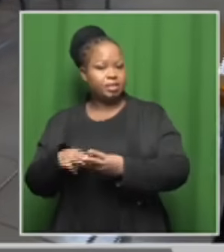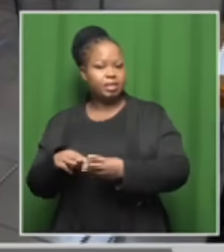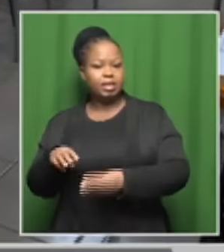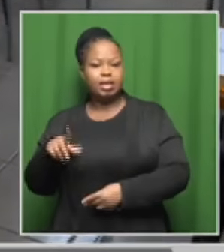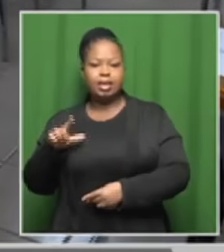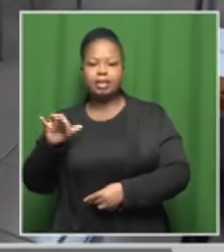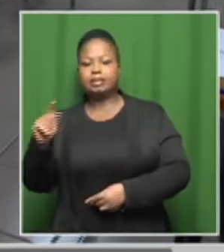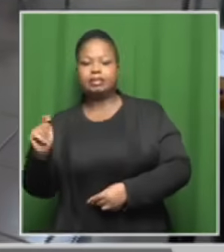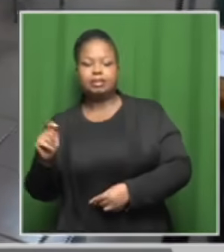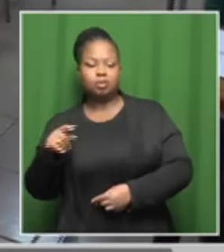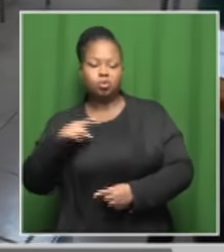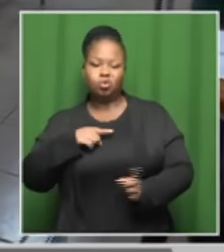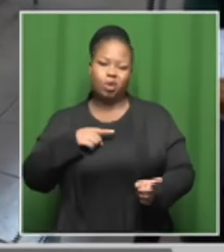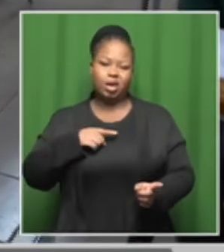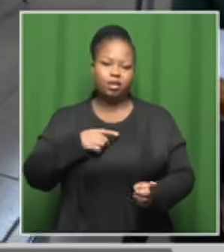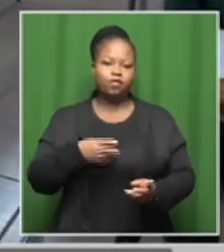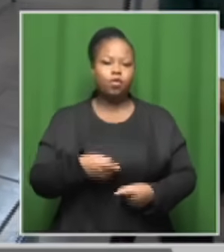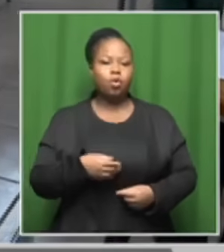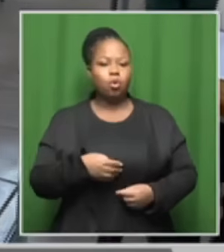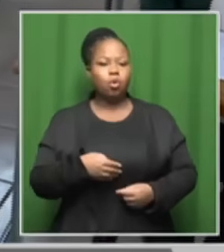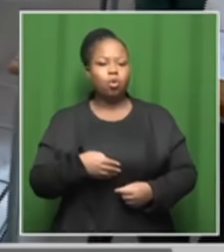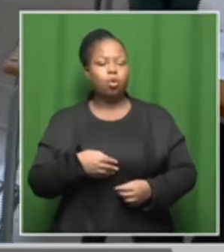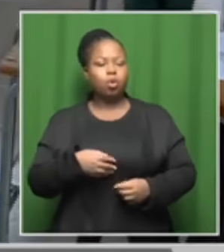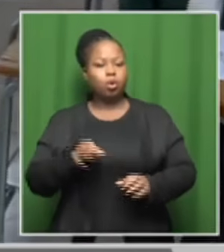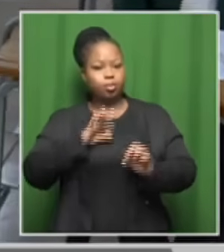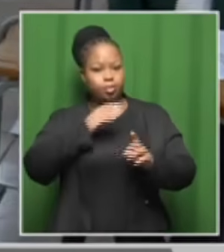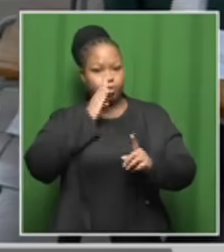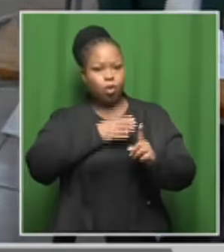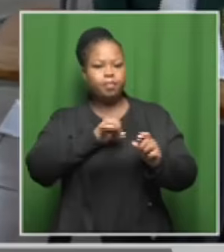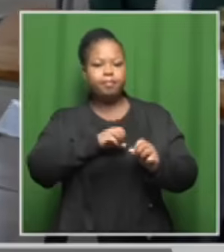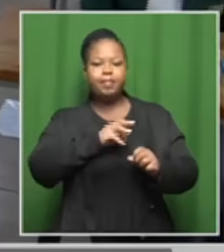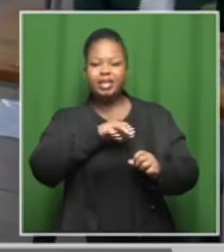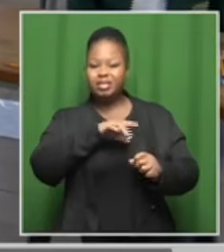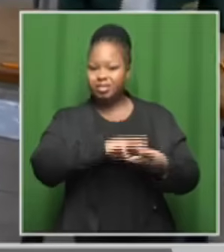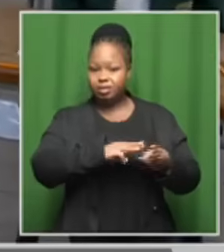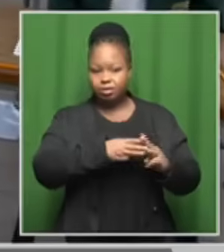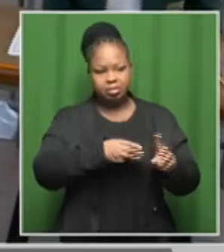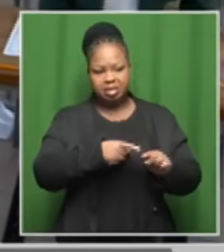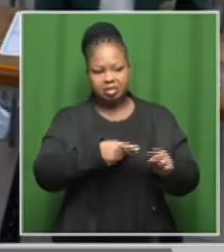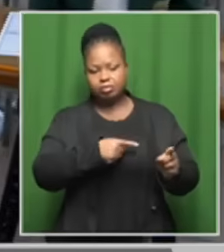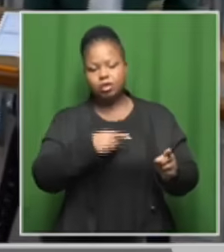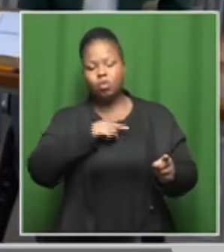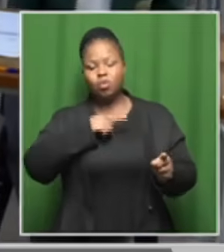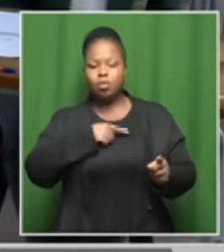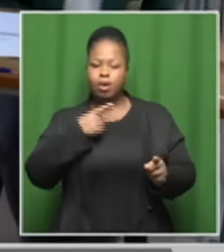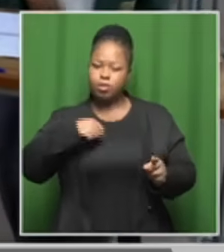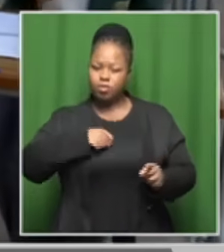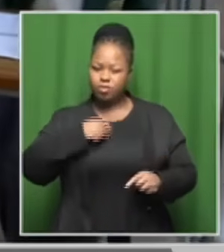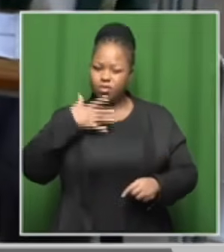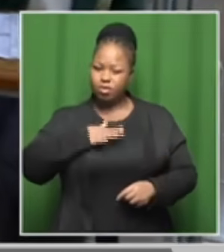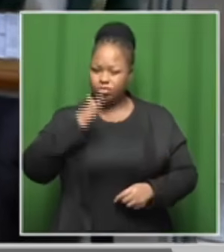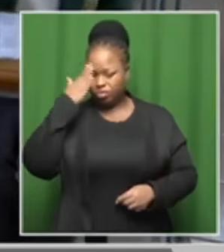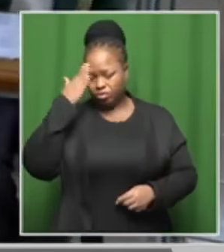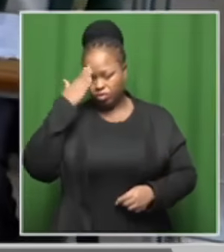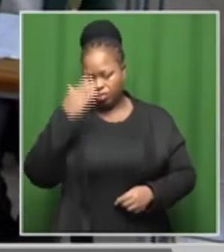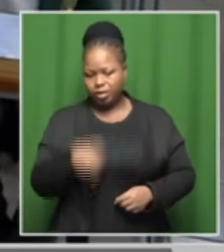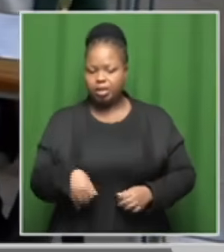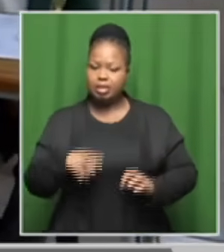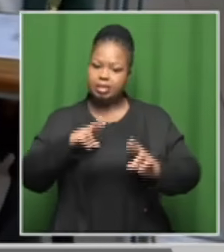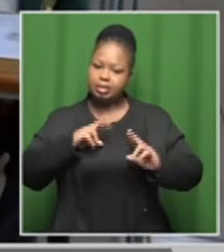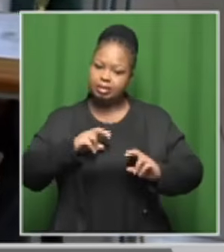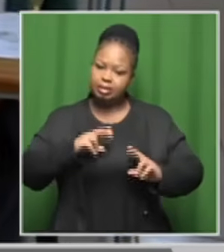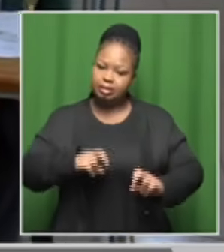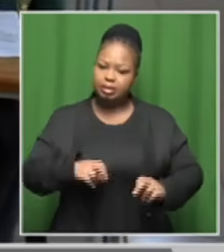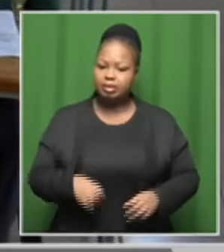happening? Because at some point we have to establish, hence I asked about the qualitative research. It